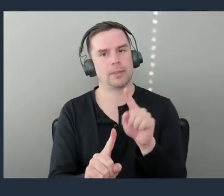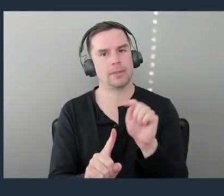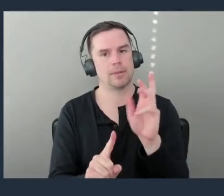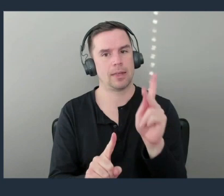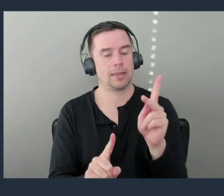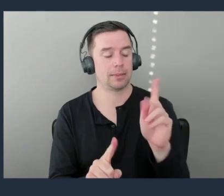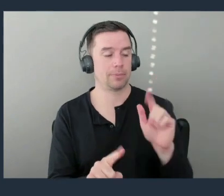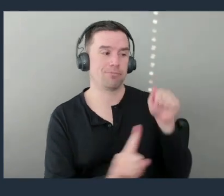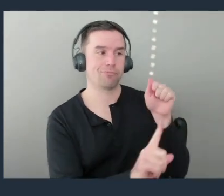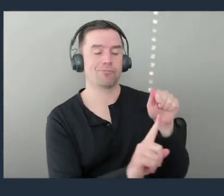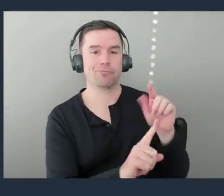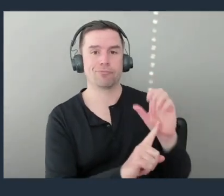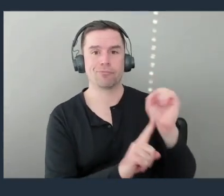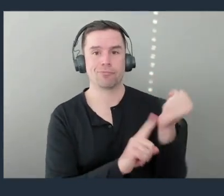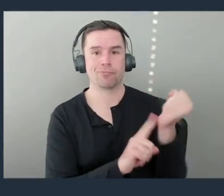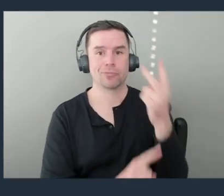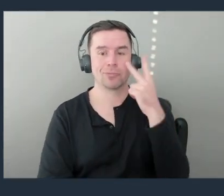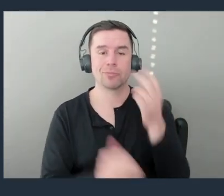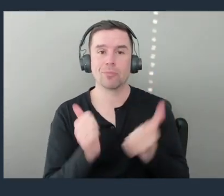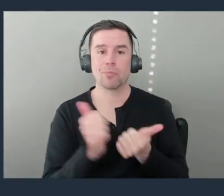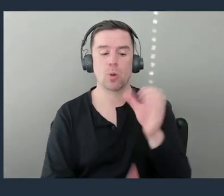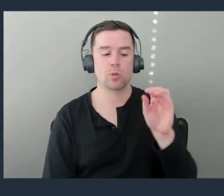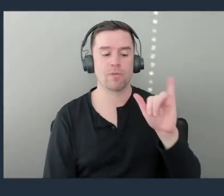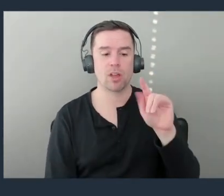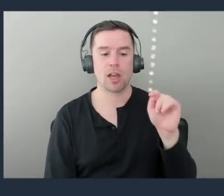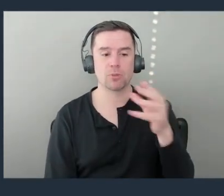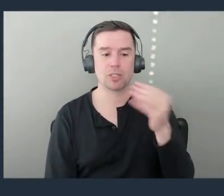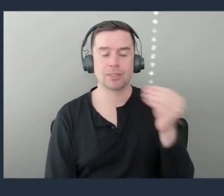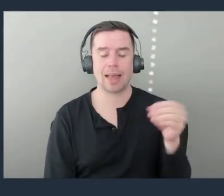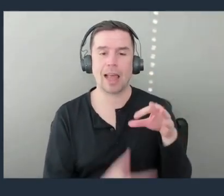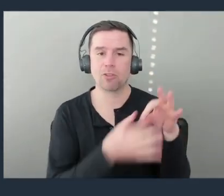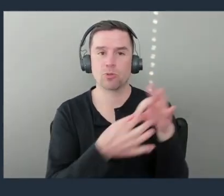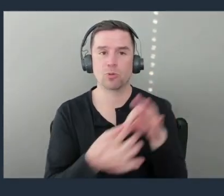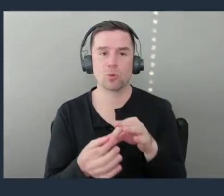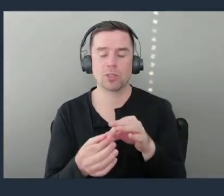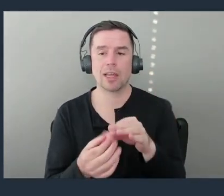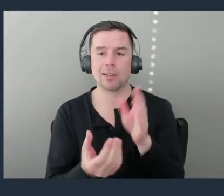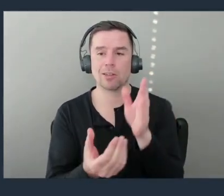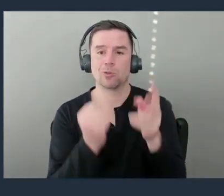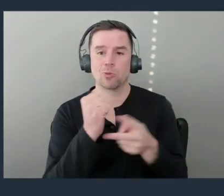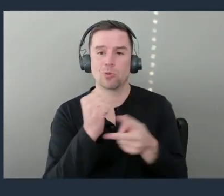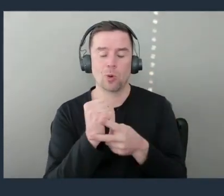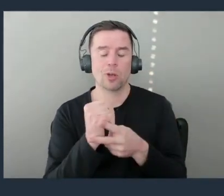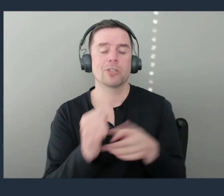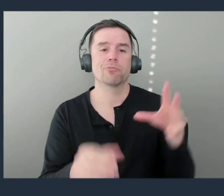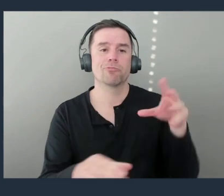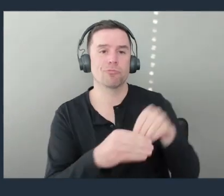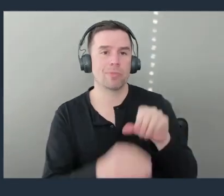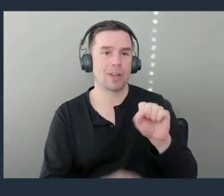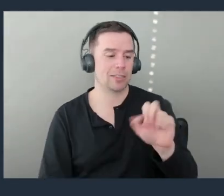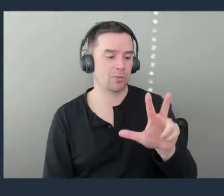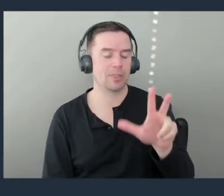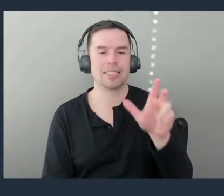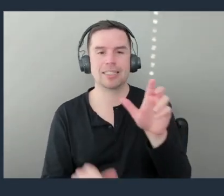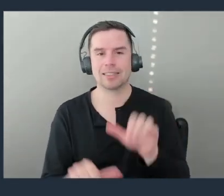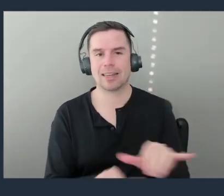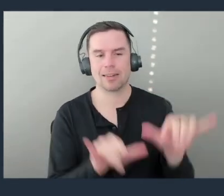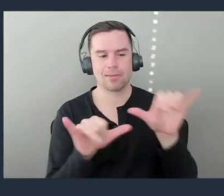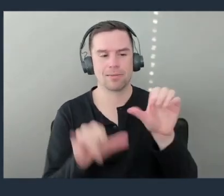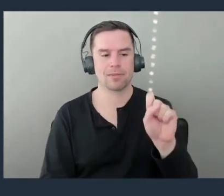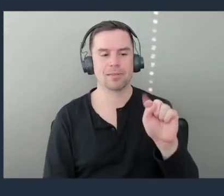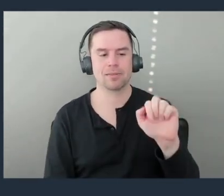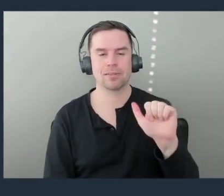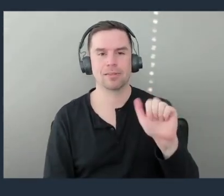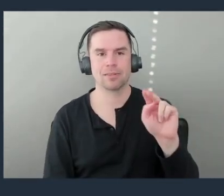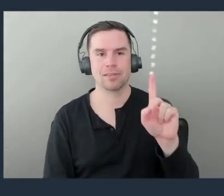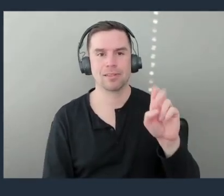the objects and their associated storage are concentrated in S3 standard. This is a strong indicator that we have an